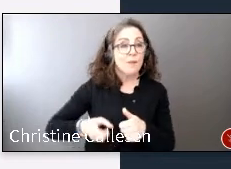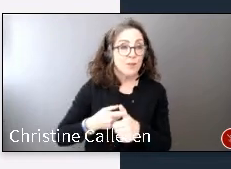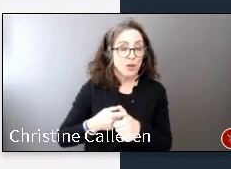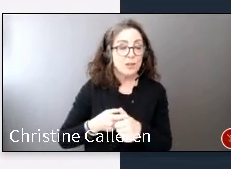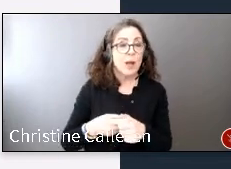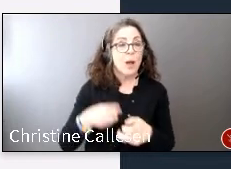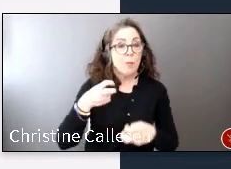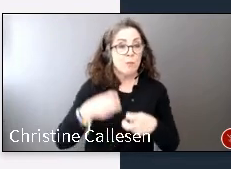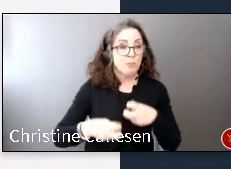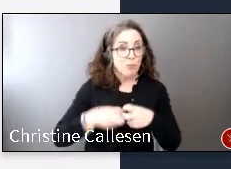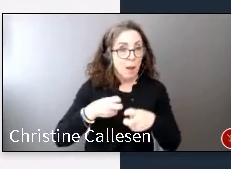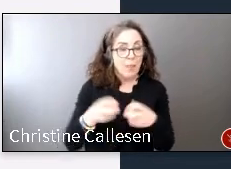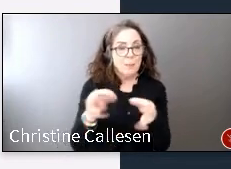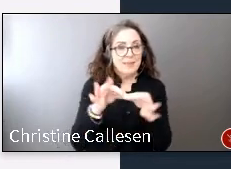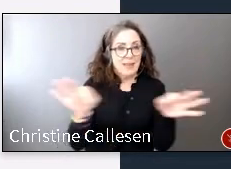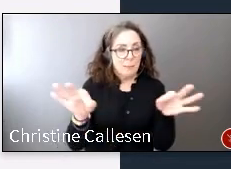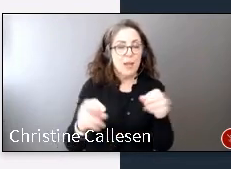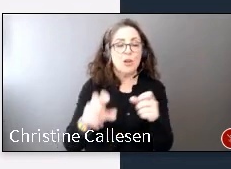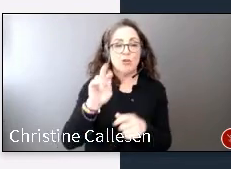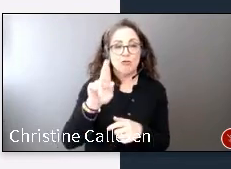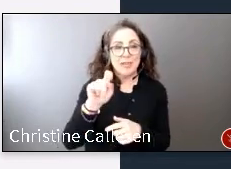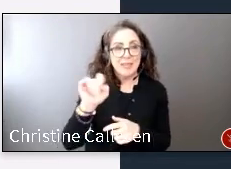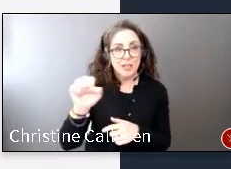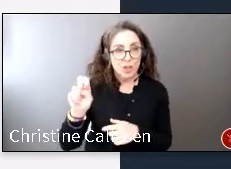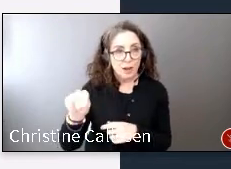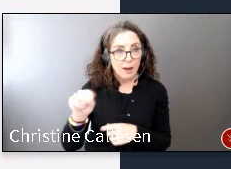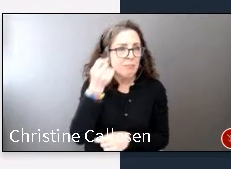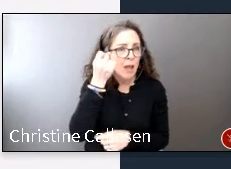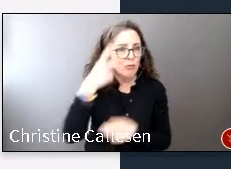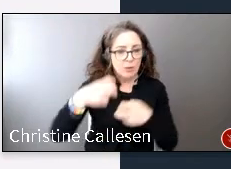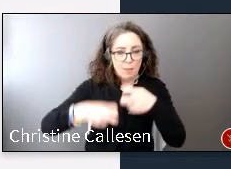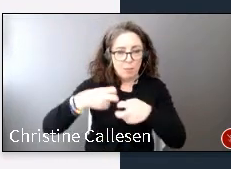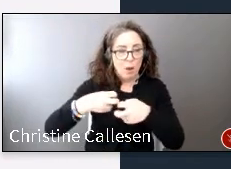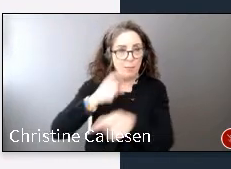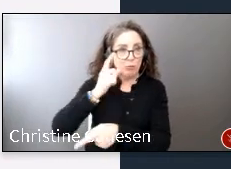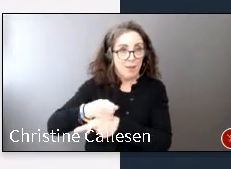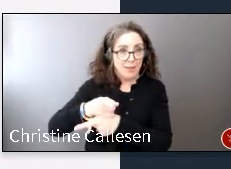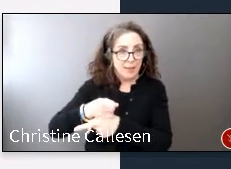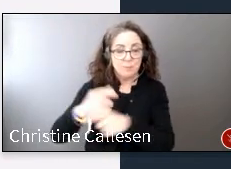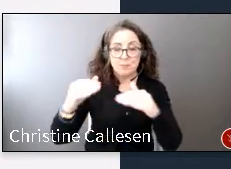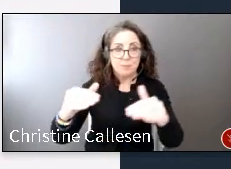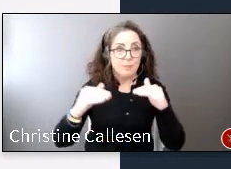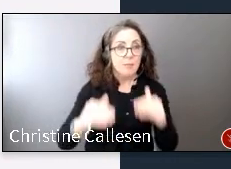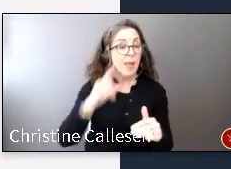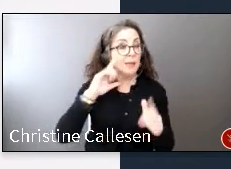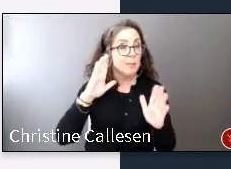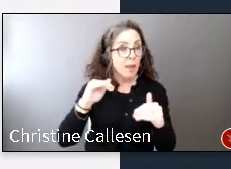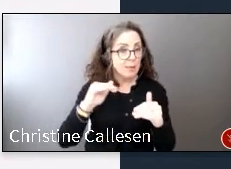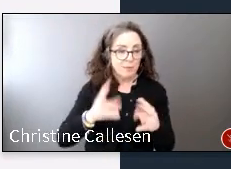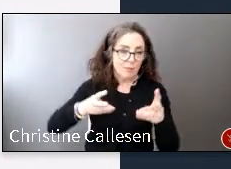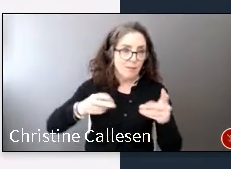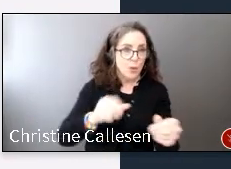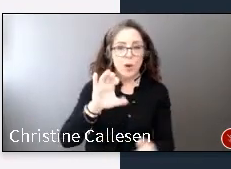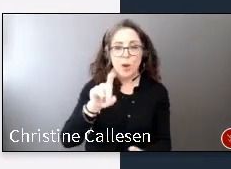retention. We want the candidate to be able to understand the problem correctly. Then we expect the candidate to be a fluid